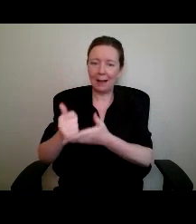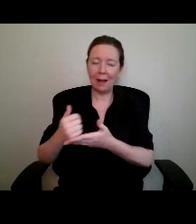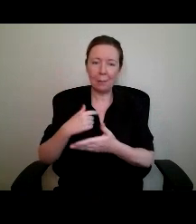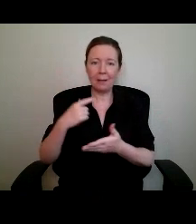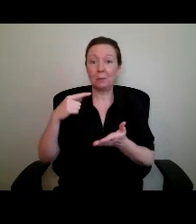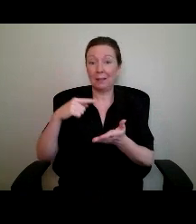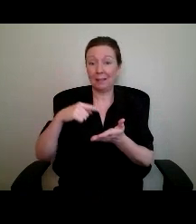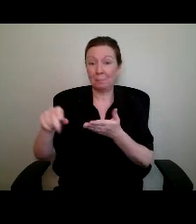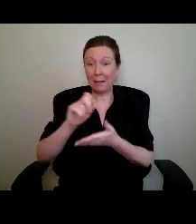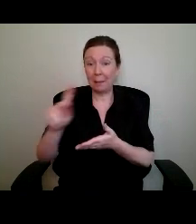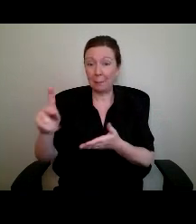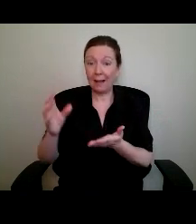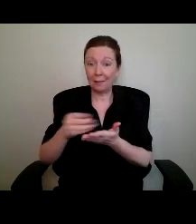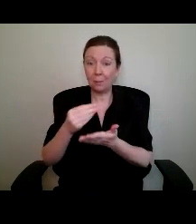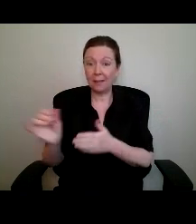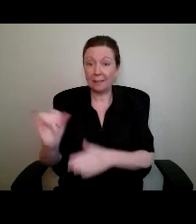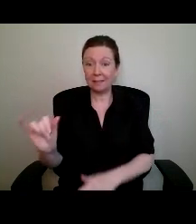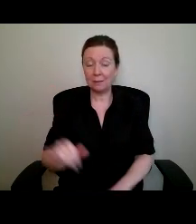wages as well.